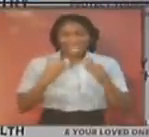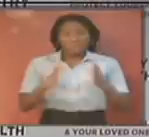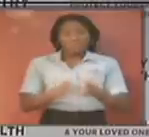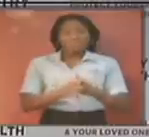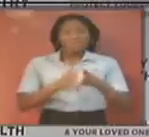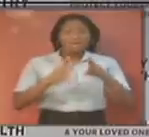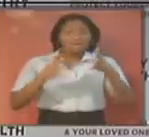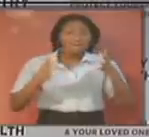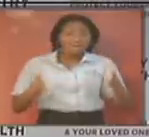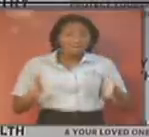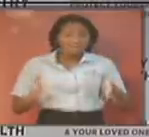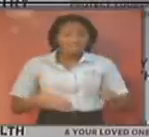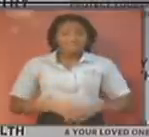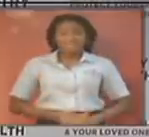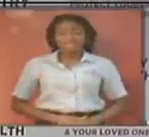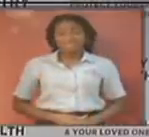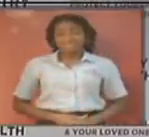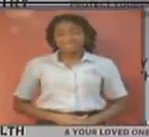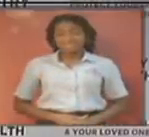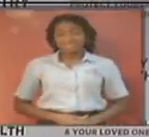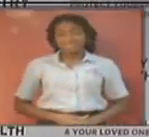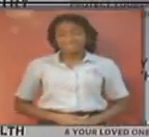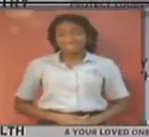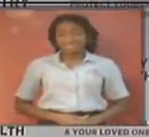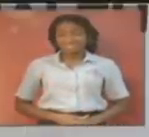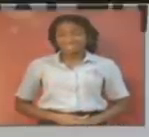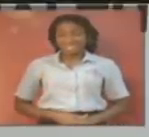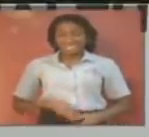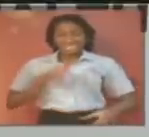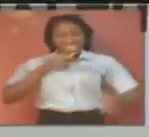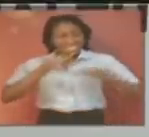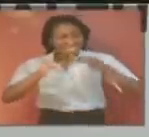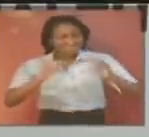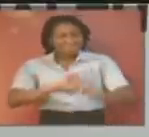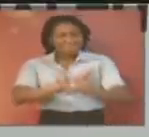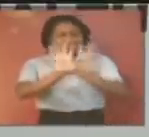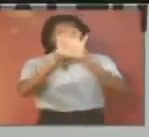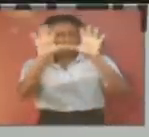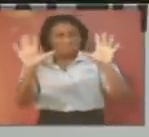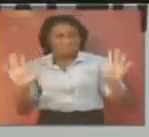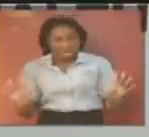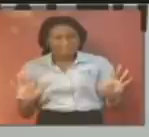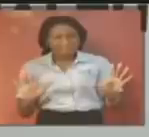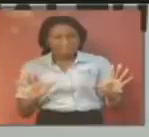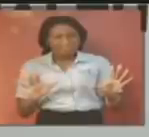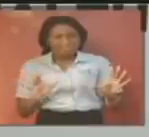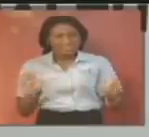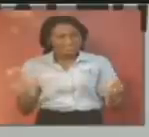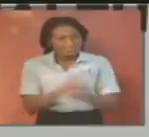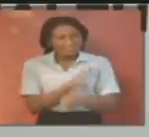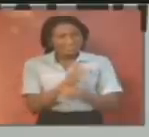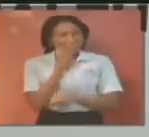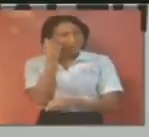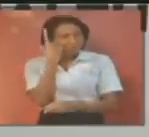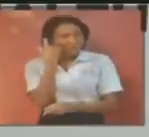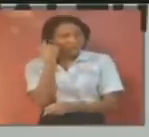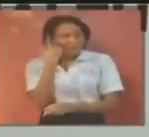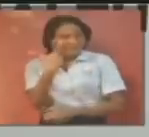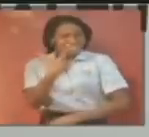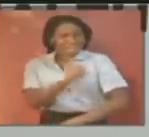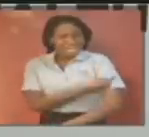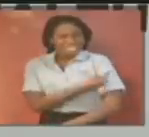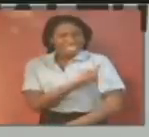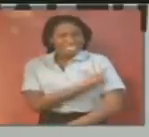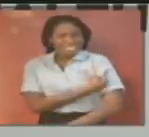Professor Carrington, for those very clear and encouraging reassurances about taking the